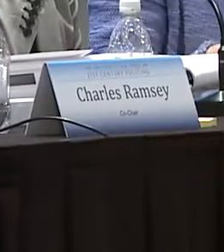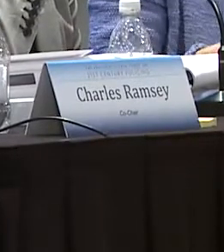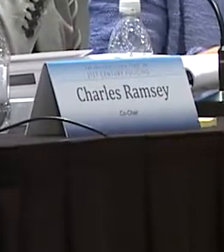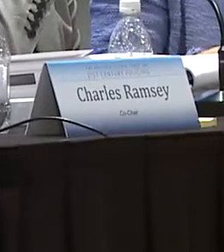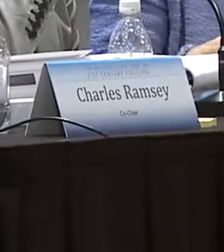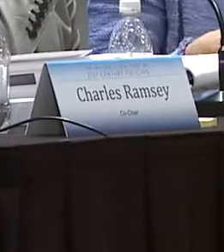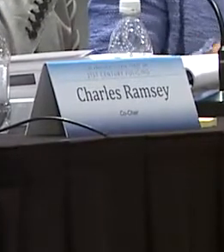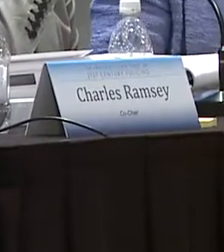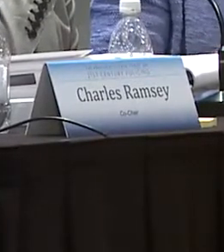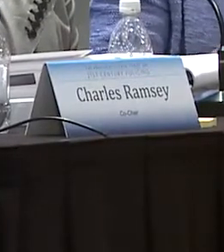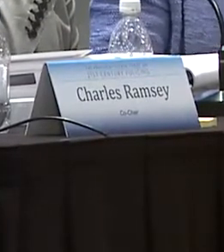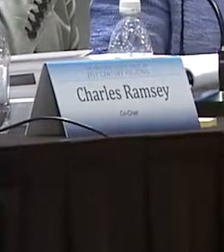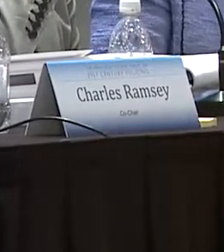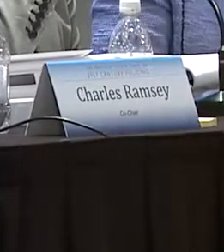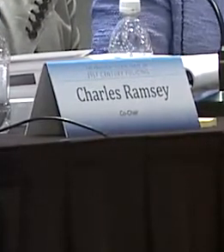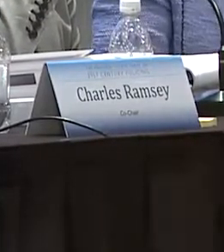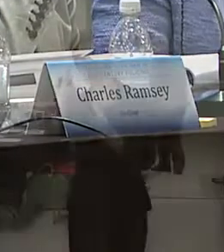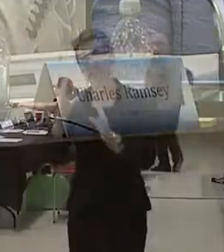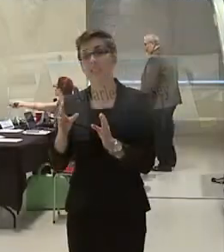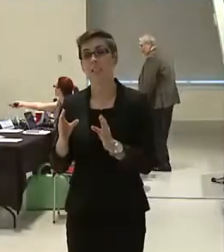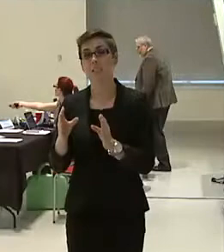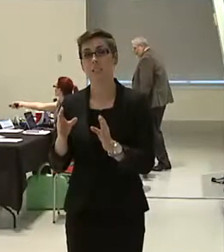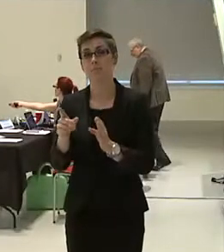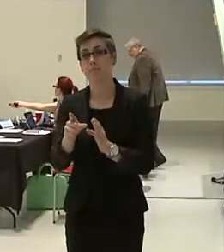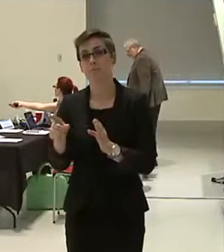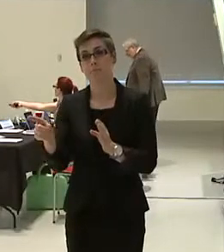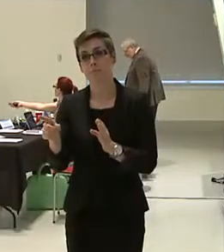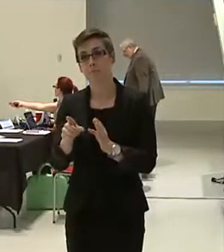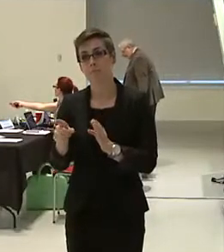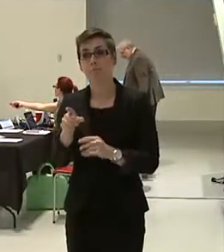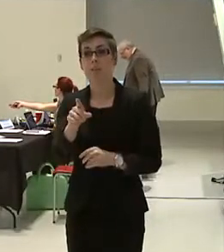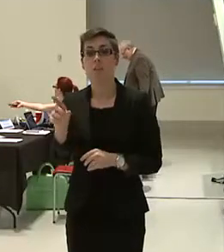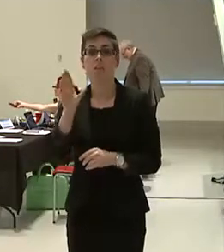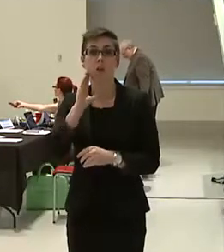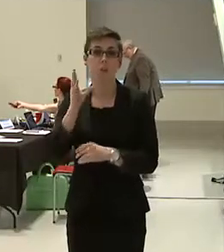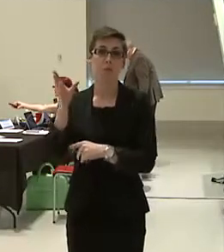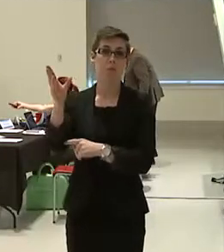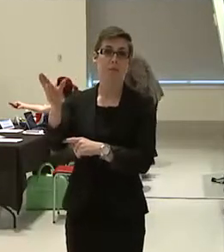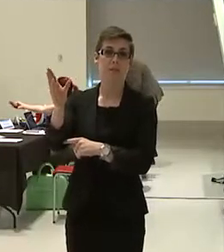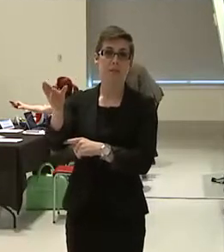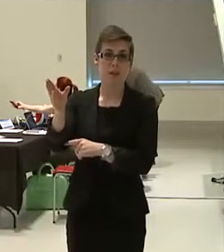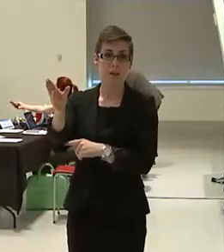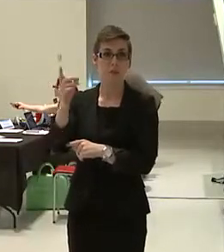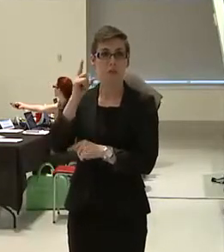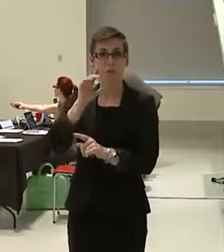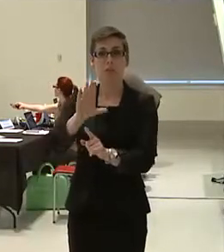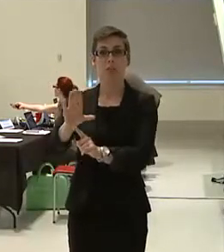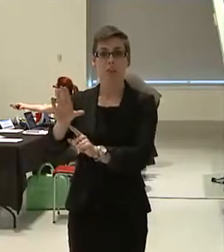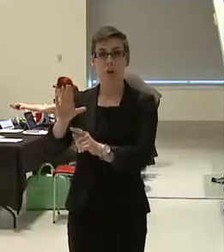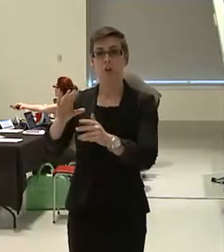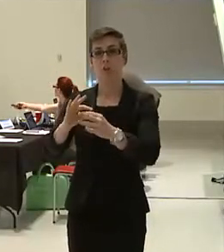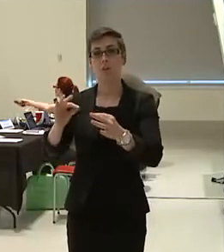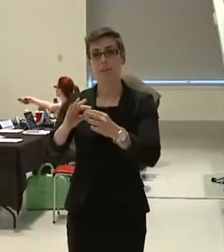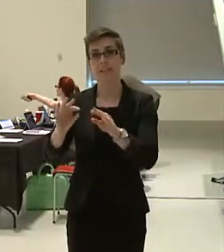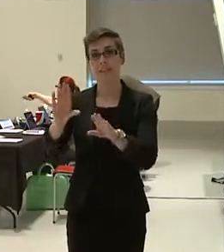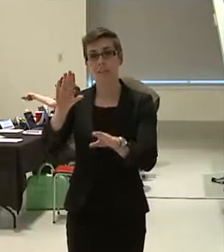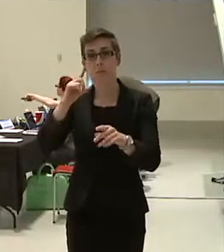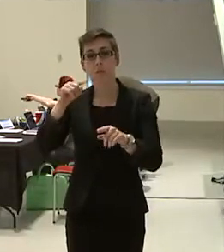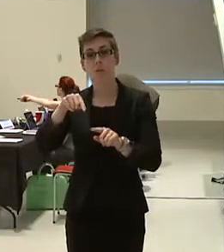of witnesses that will be presenting oral testimony before this